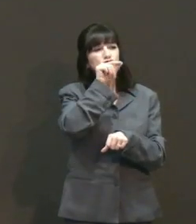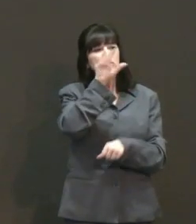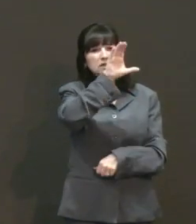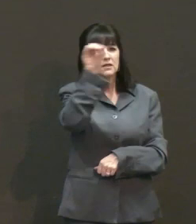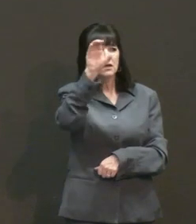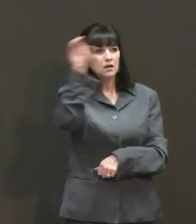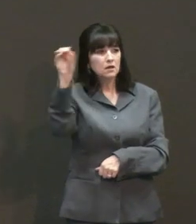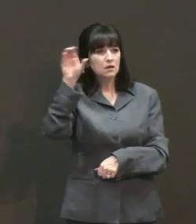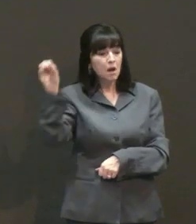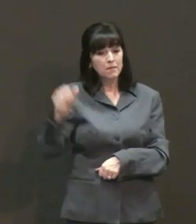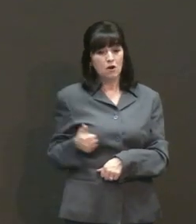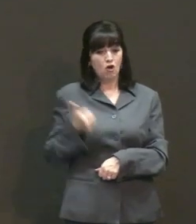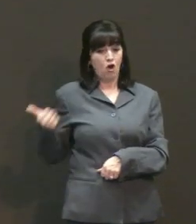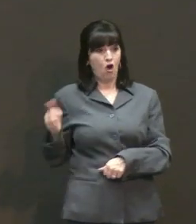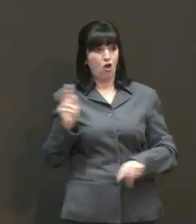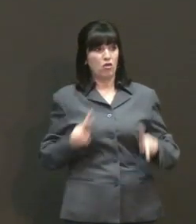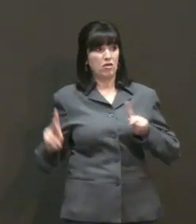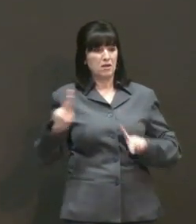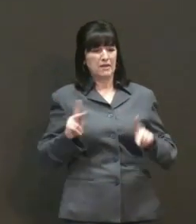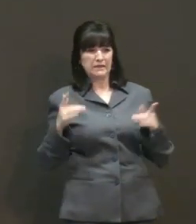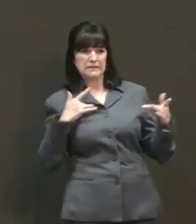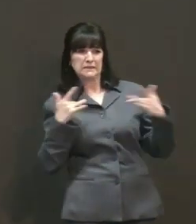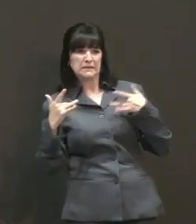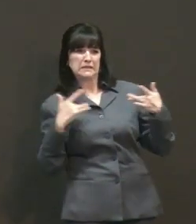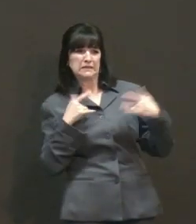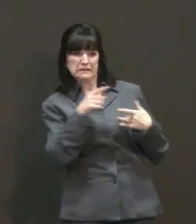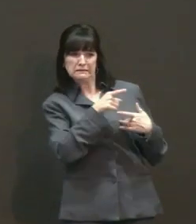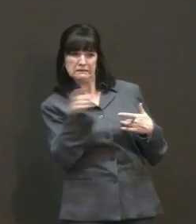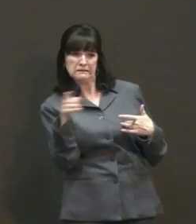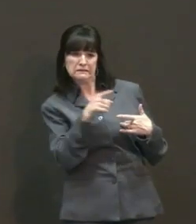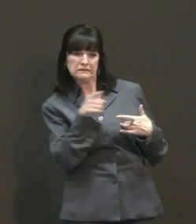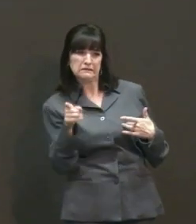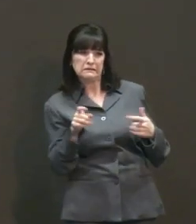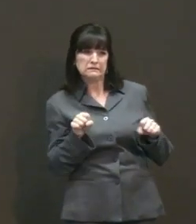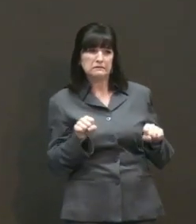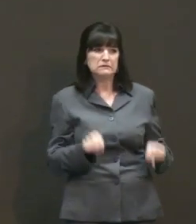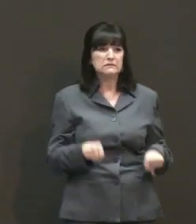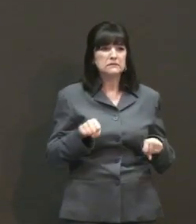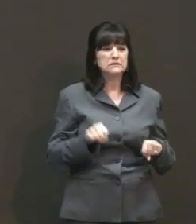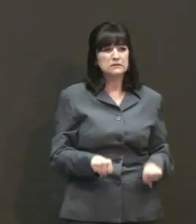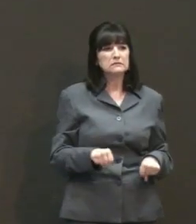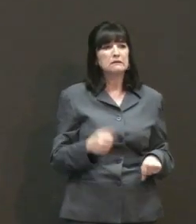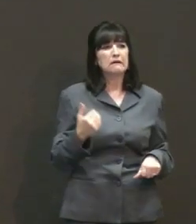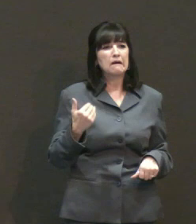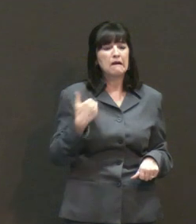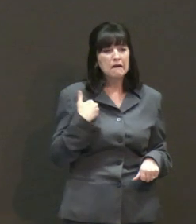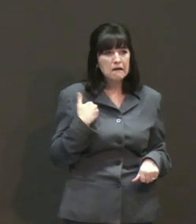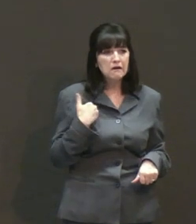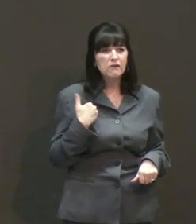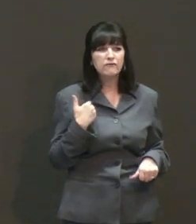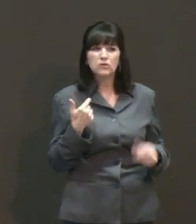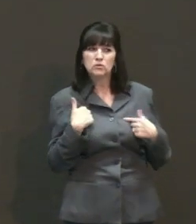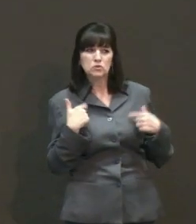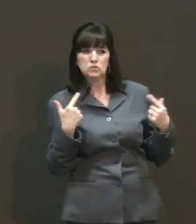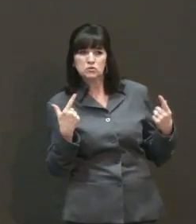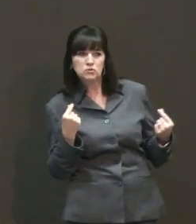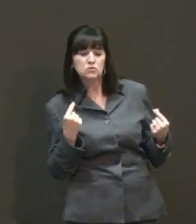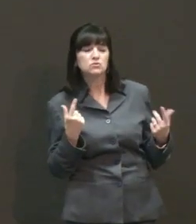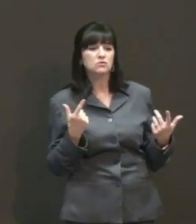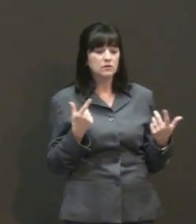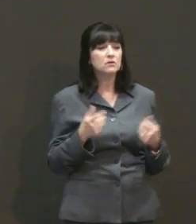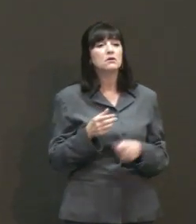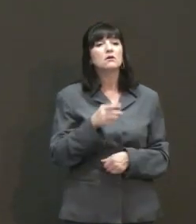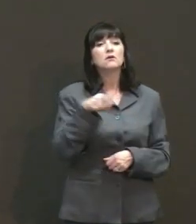conditions at poultry plants? So as we all know, we've had a positive case in the Purdue plant in